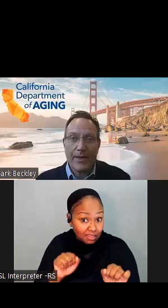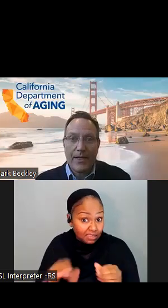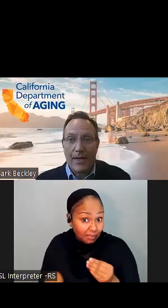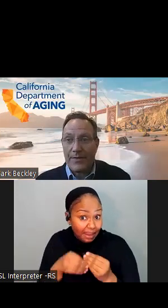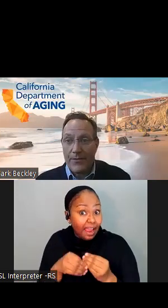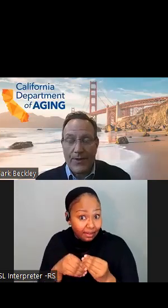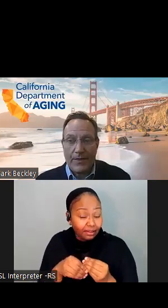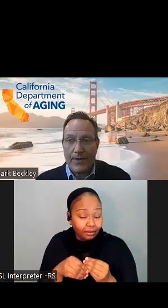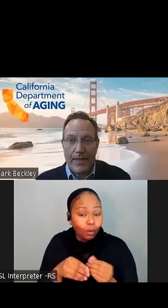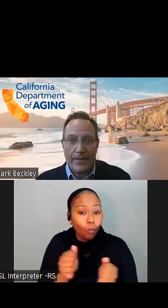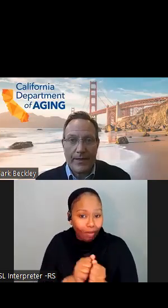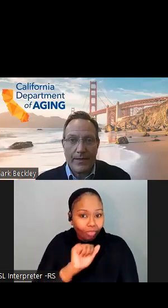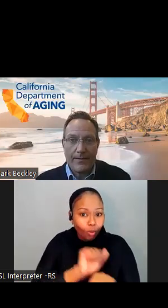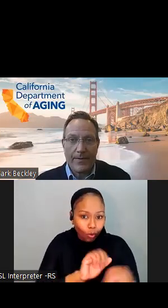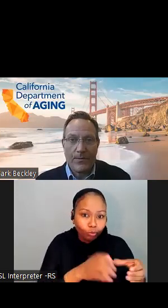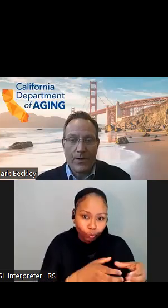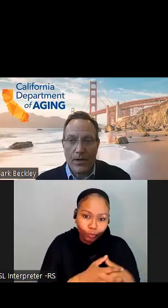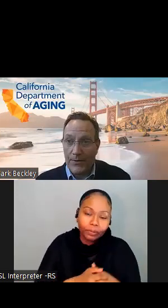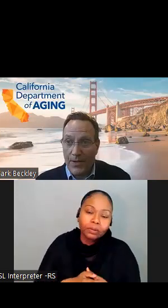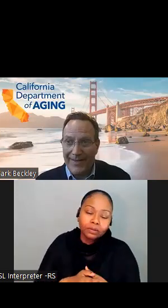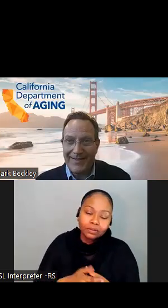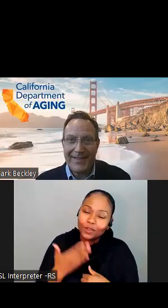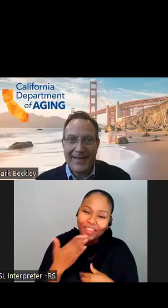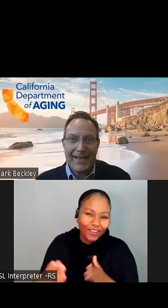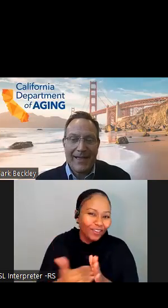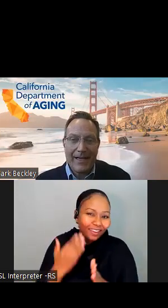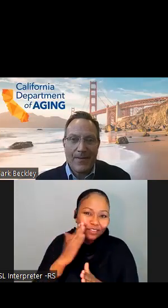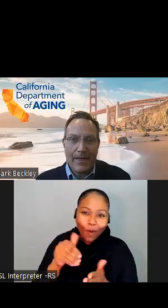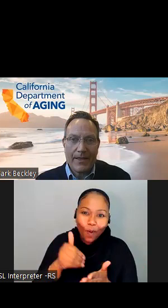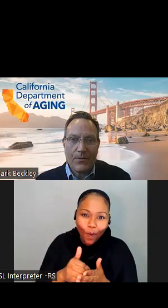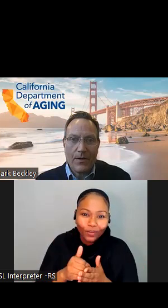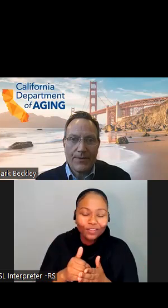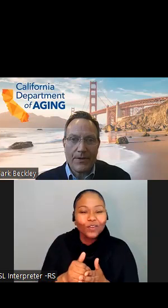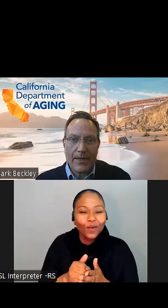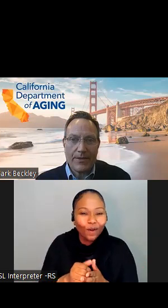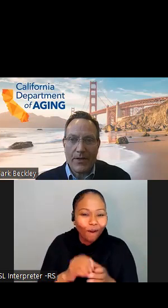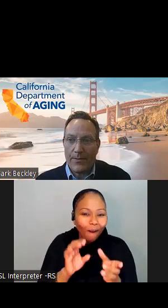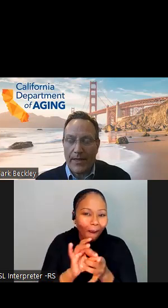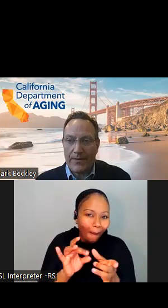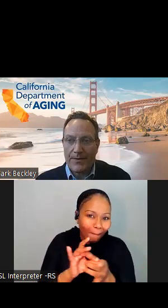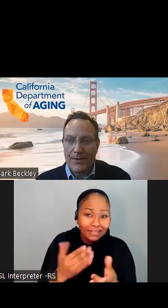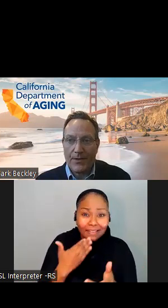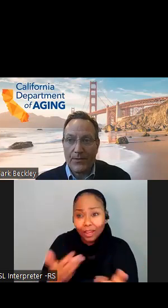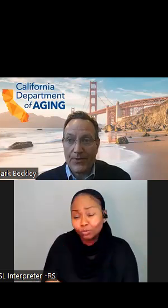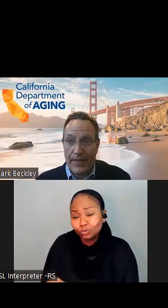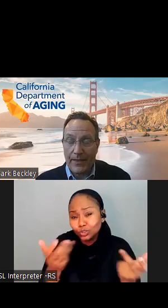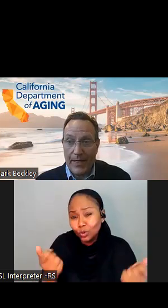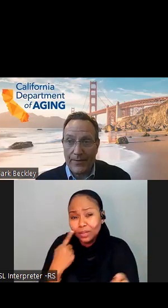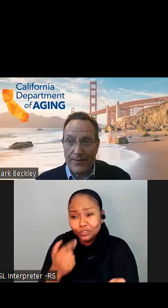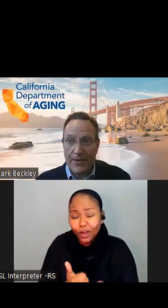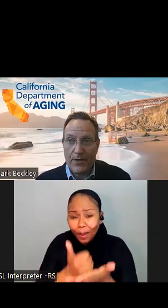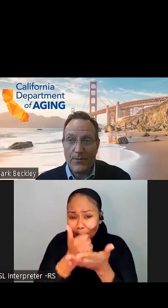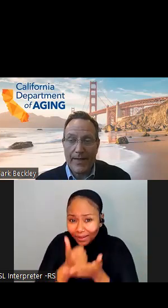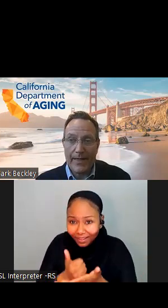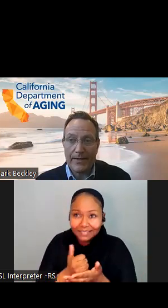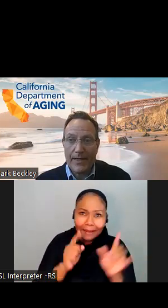scope. So thank you again for all of your comments. Thank you all so much for helping us to think about